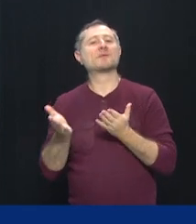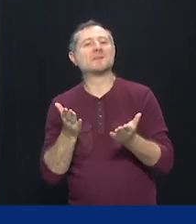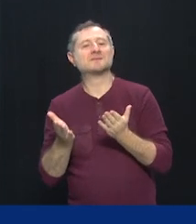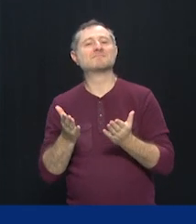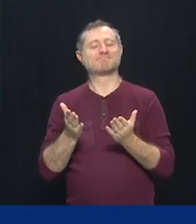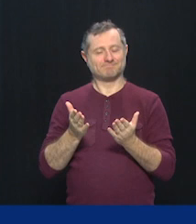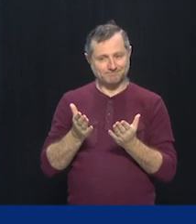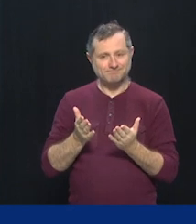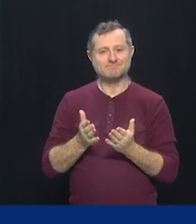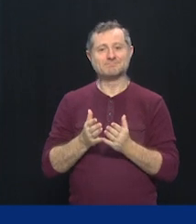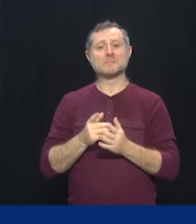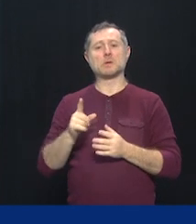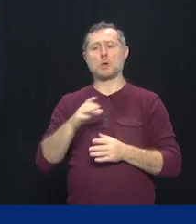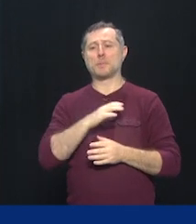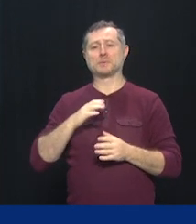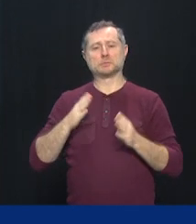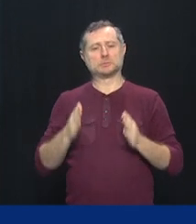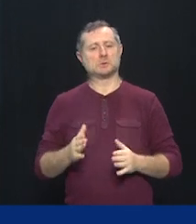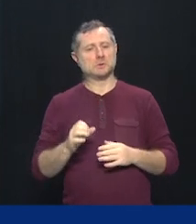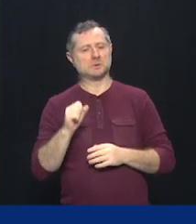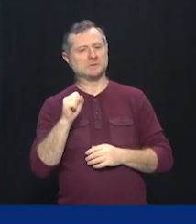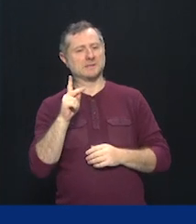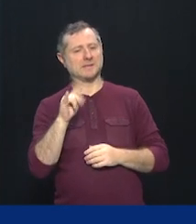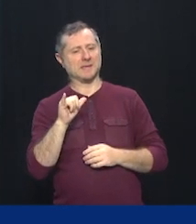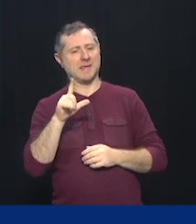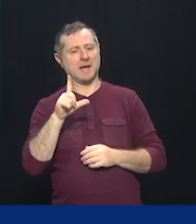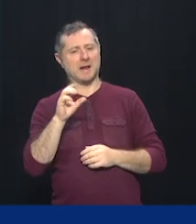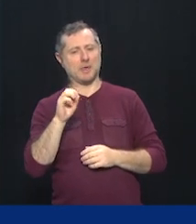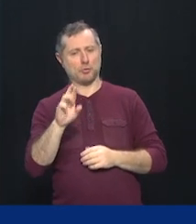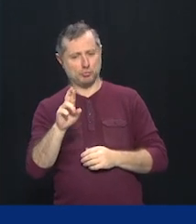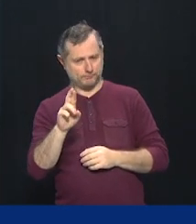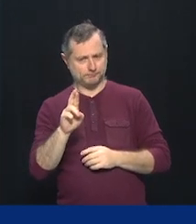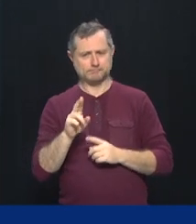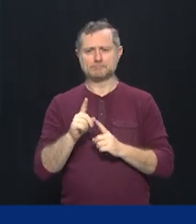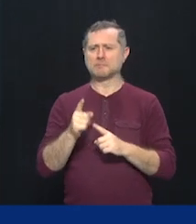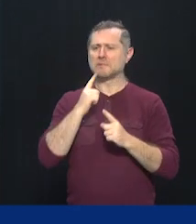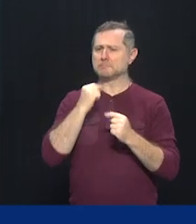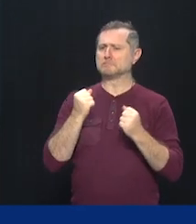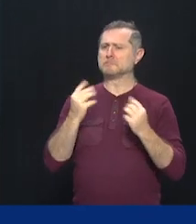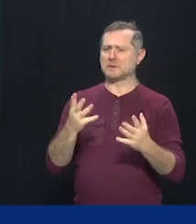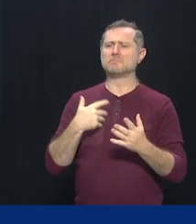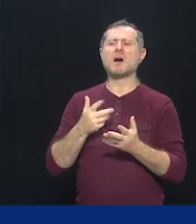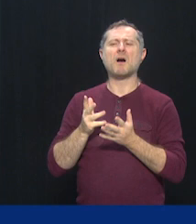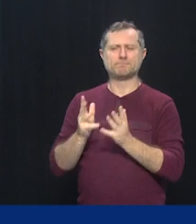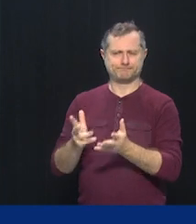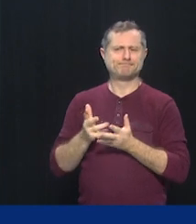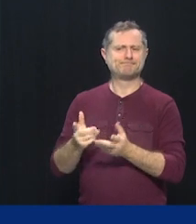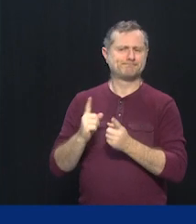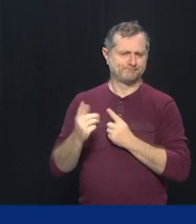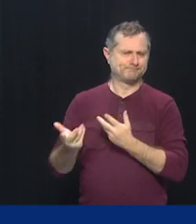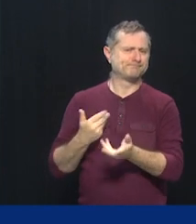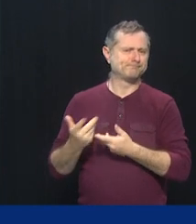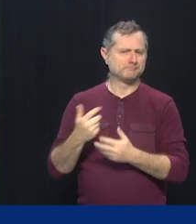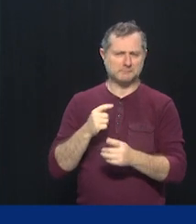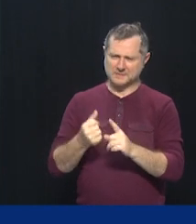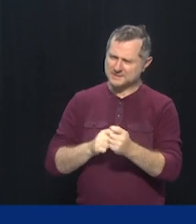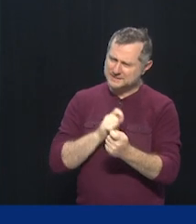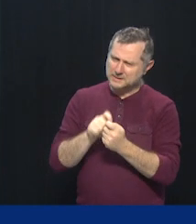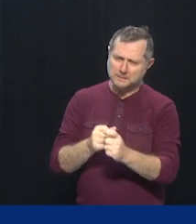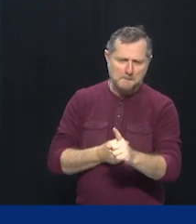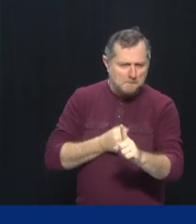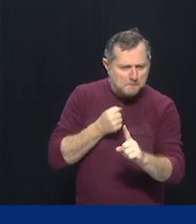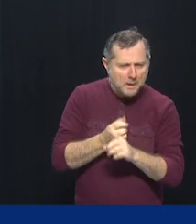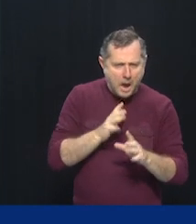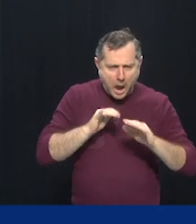Schuyler. Yeah, we had many conversations, particularly about the impact of the shutdowns on businesses. I mean, this was